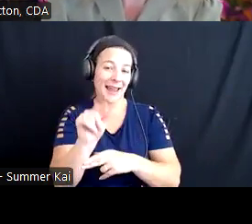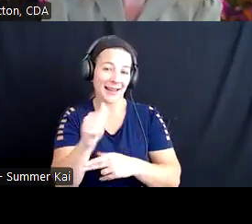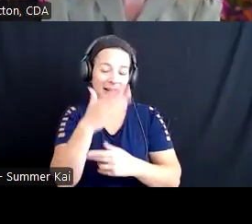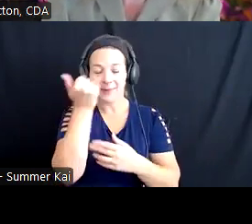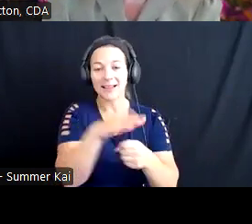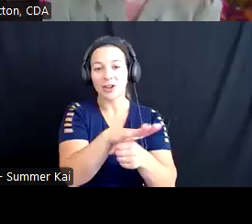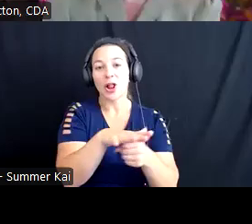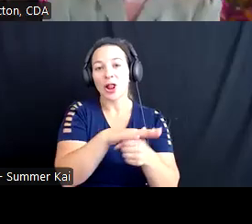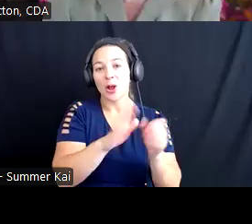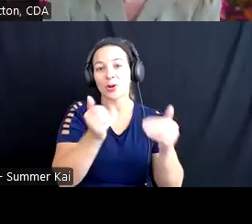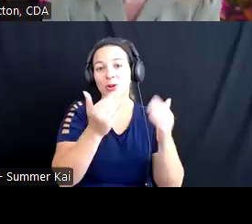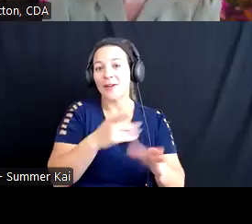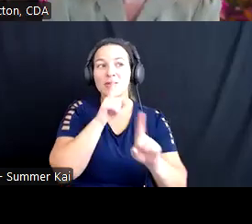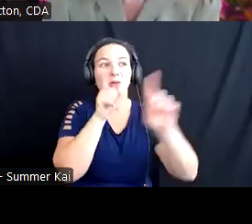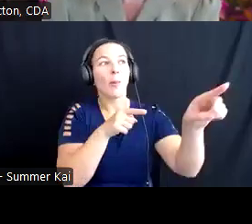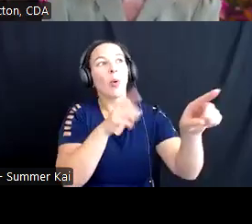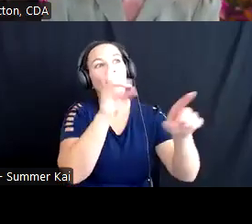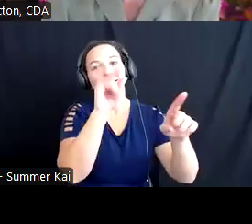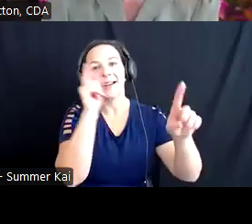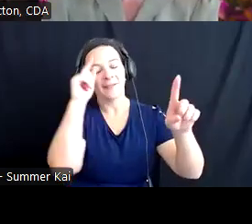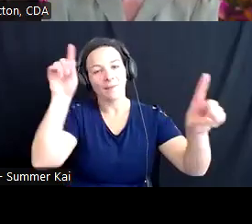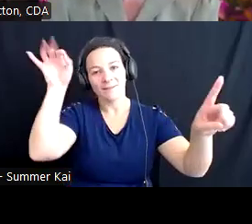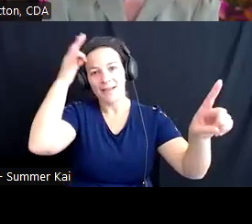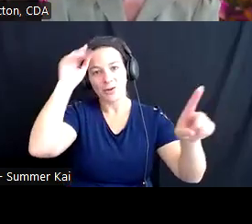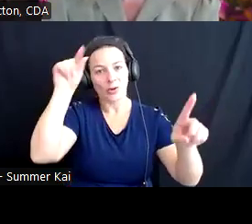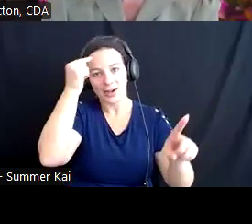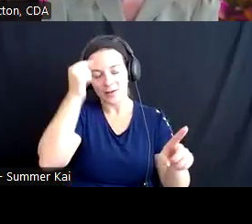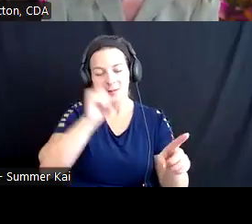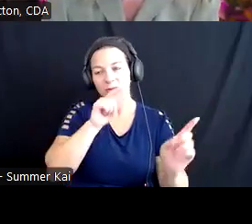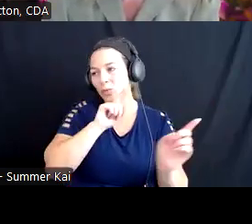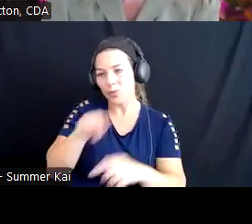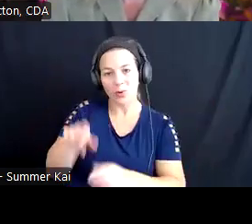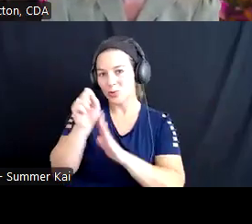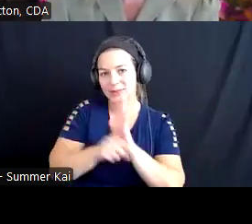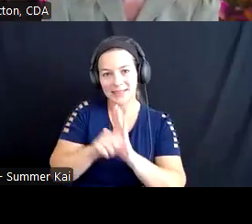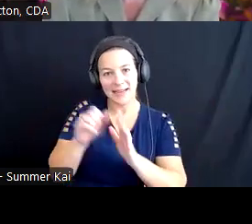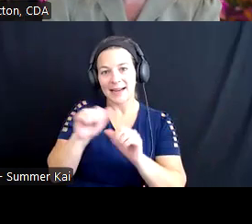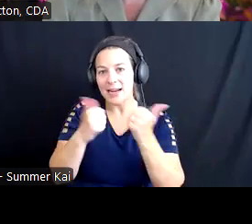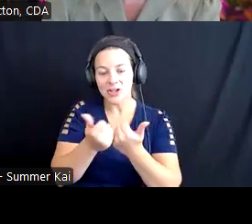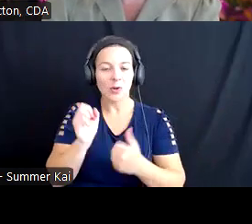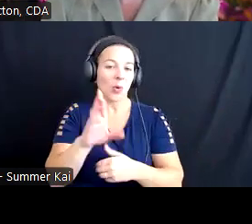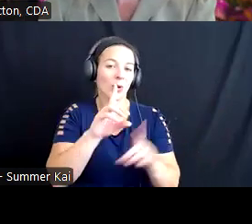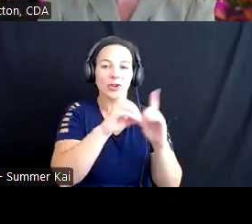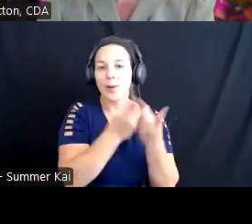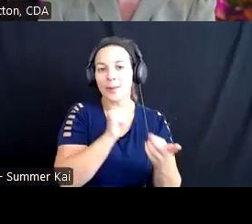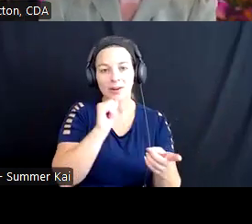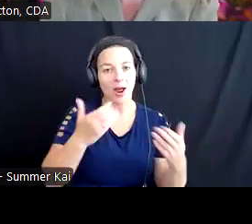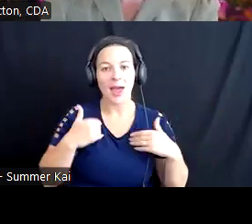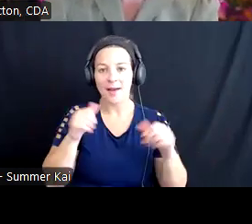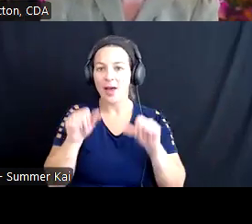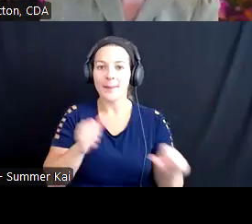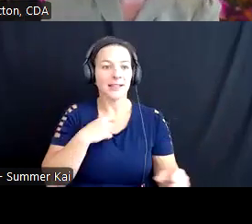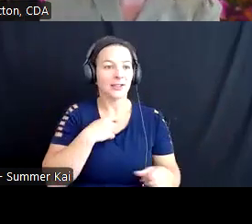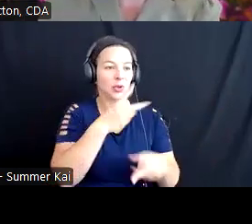providers report data to maybe the federal government rather than a state agency, or because departments do not have the ability to